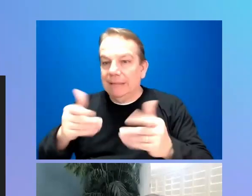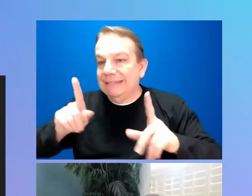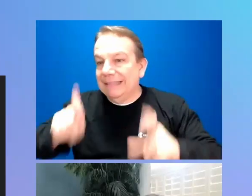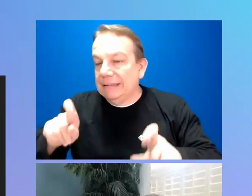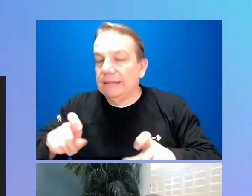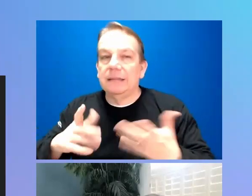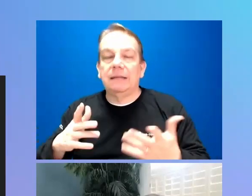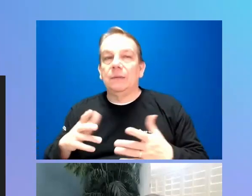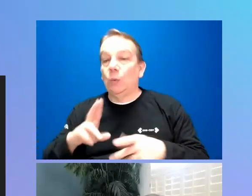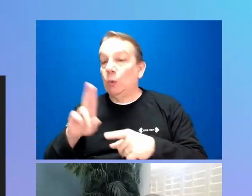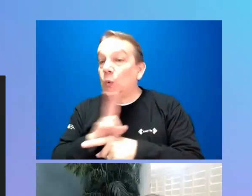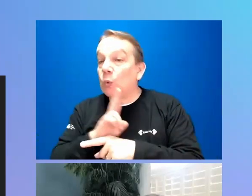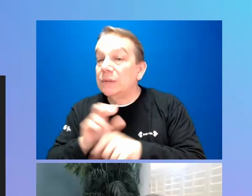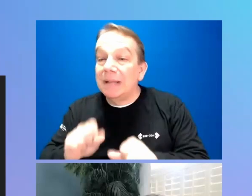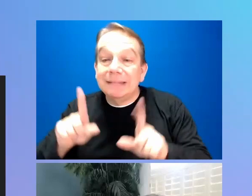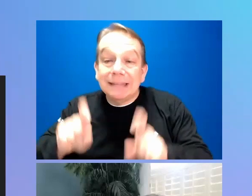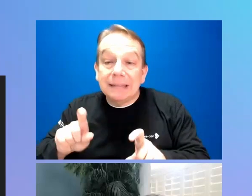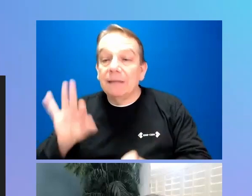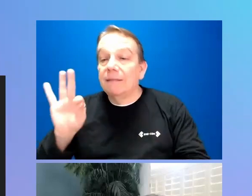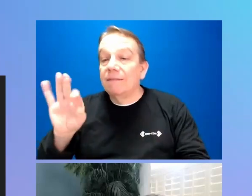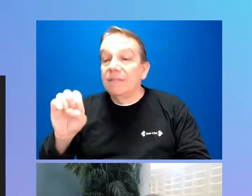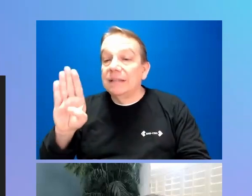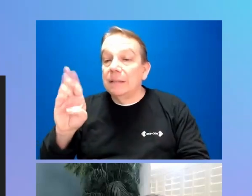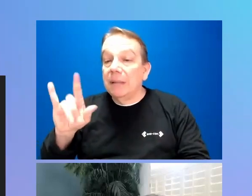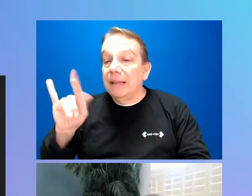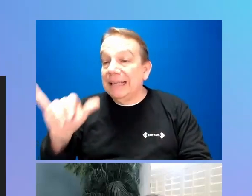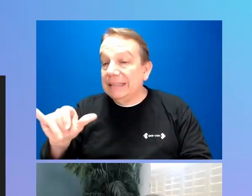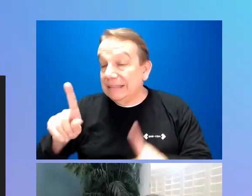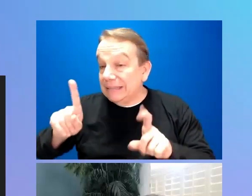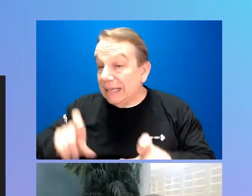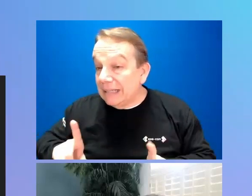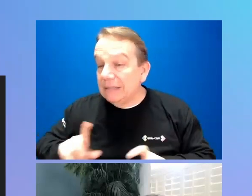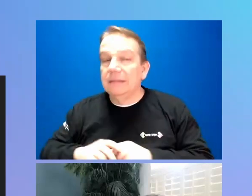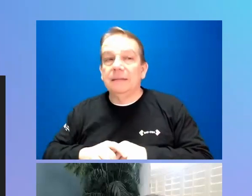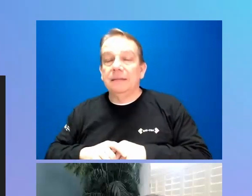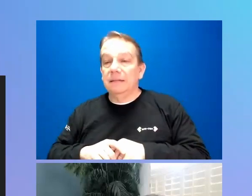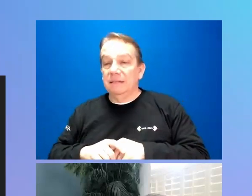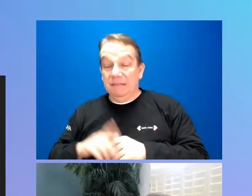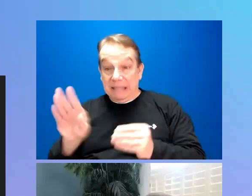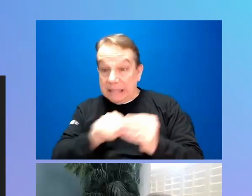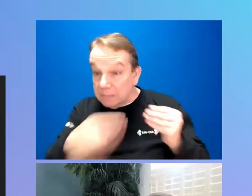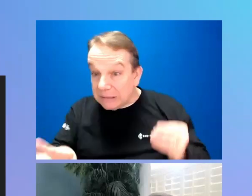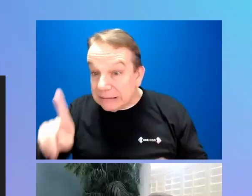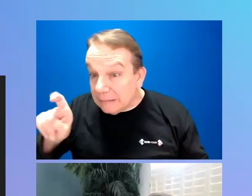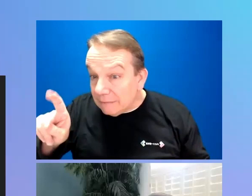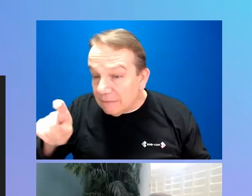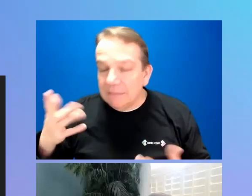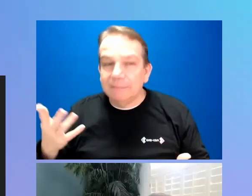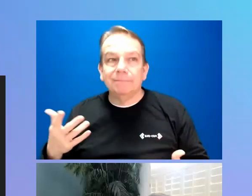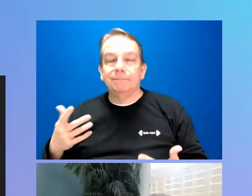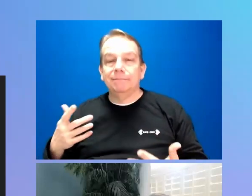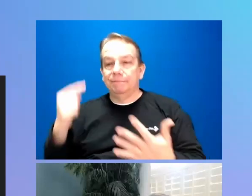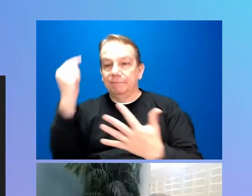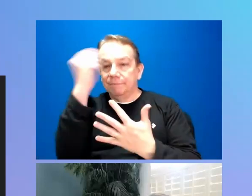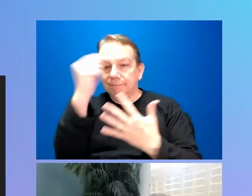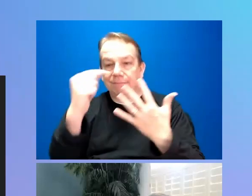study with 10, 15 people is an expensive undertaking. You can, of course,